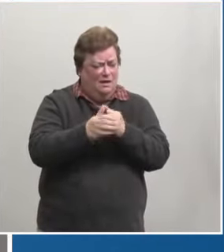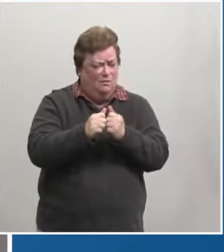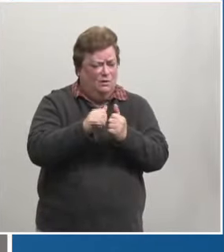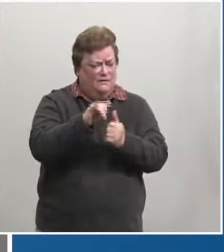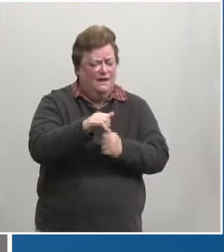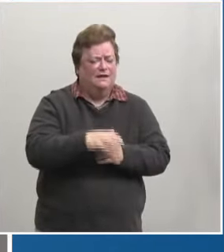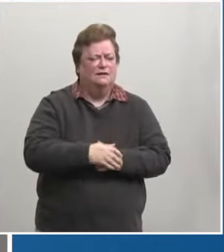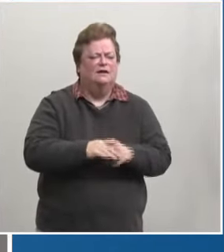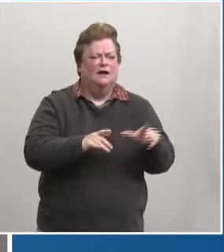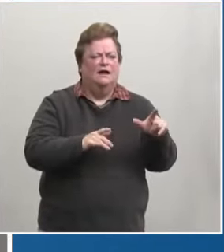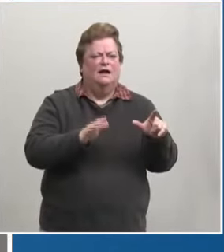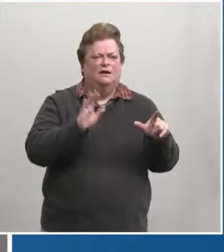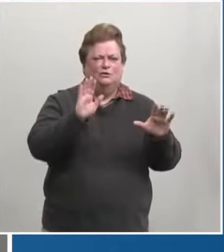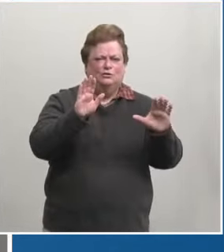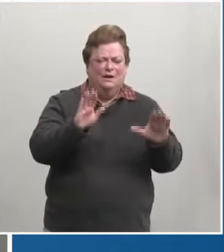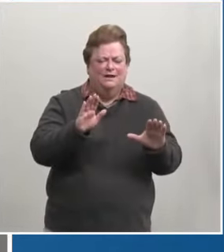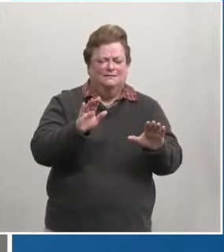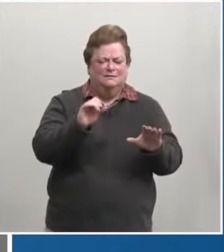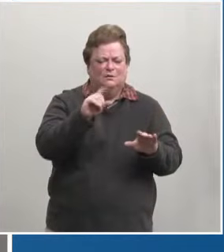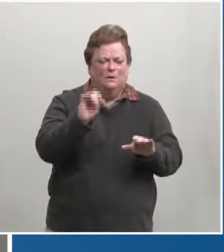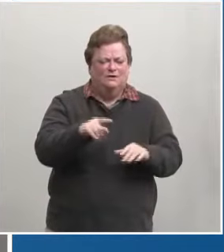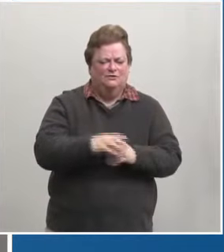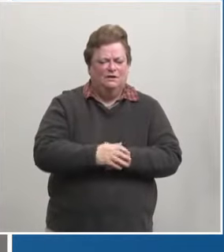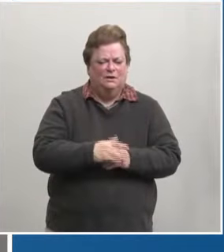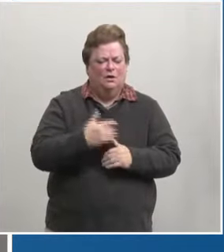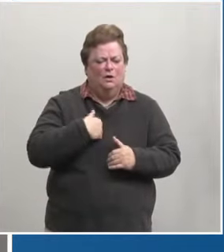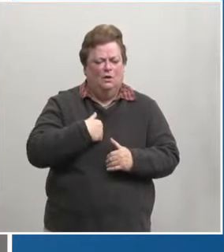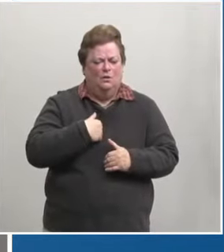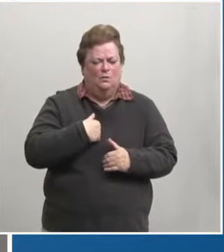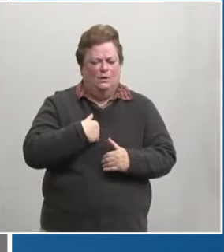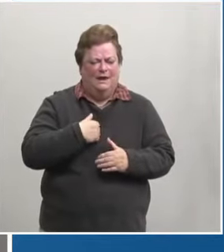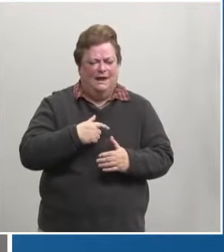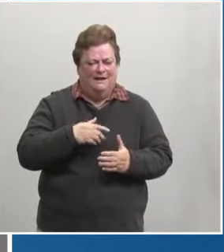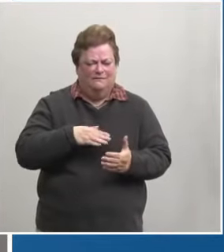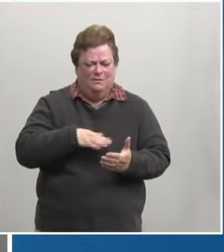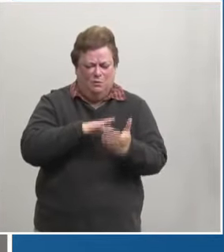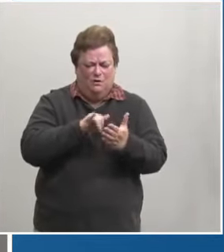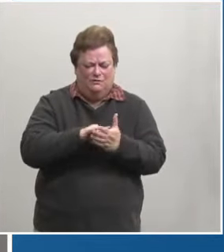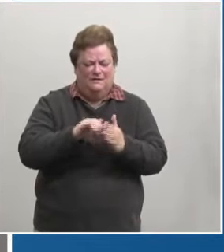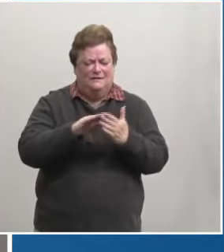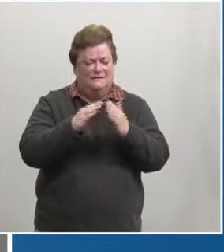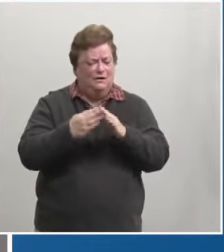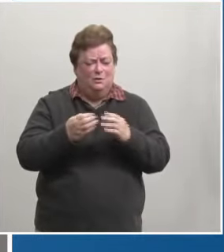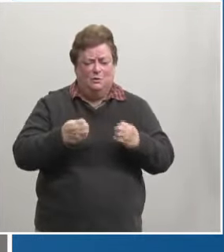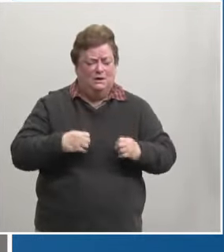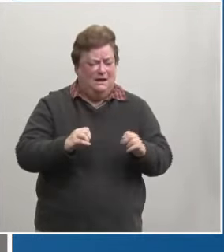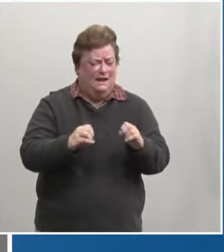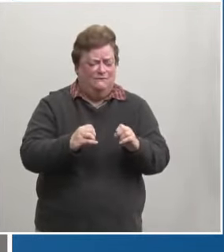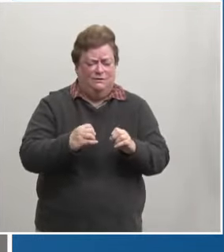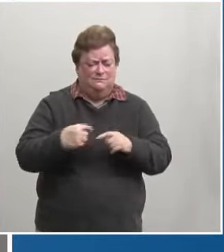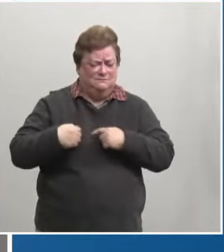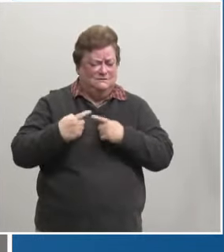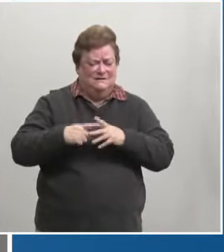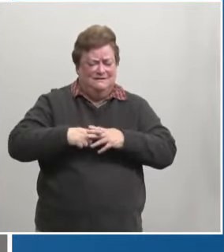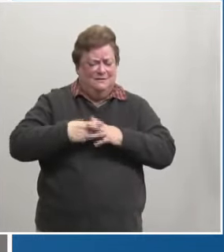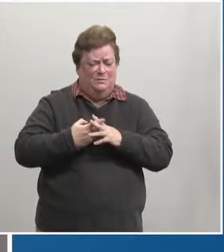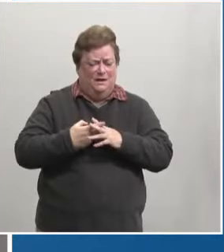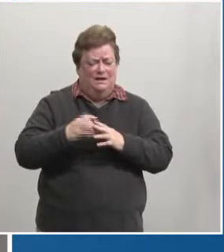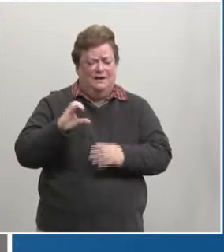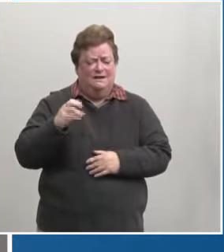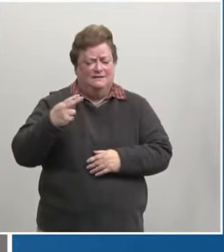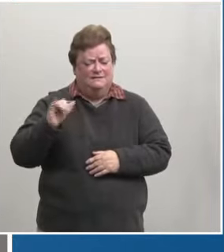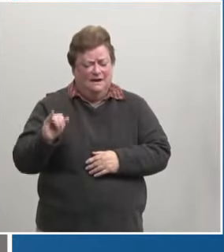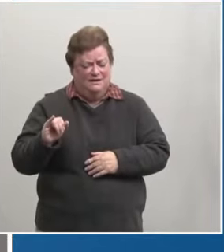Great question, Marlo. We have approached this as a community effort from the very beginning.